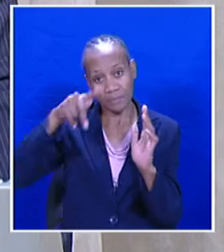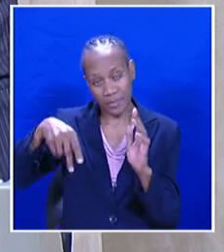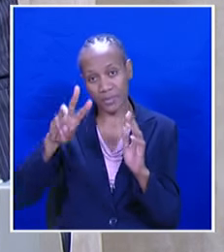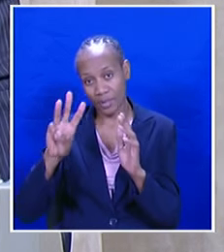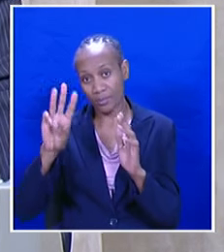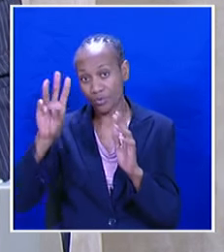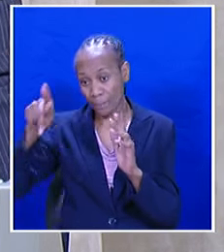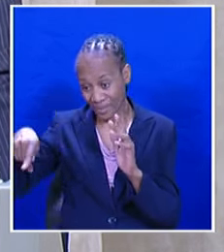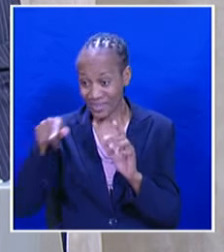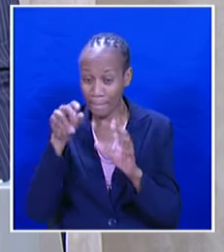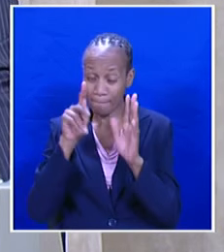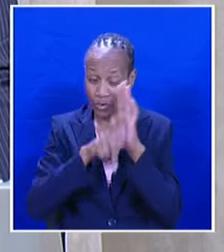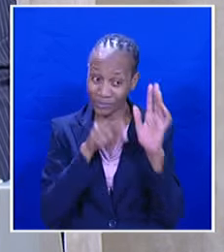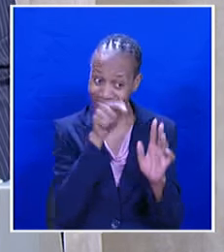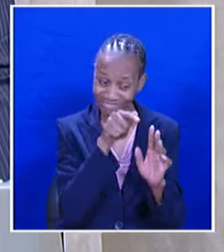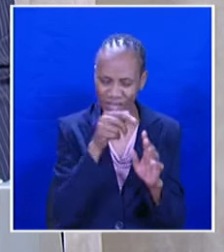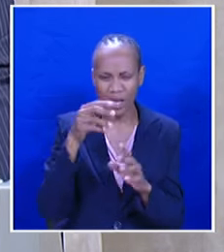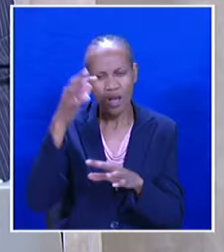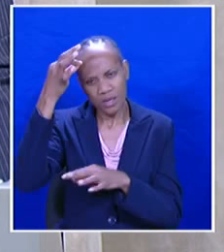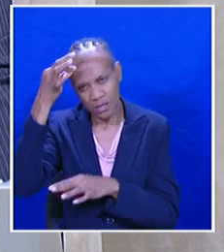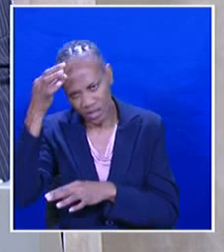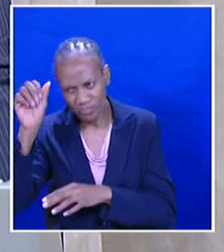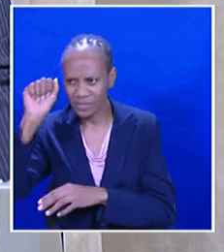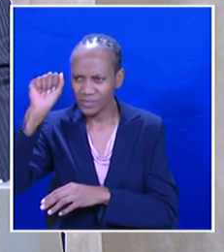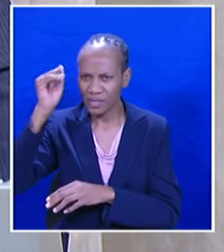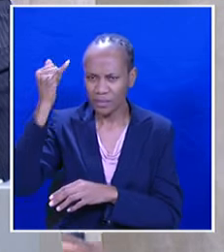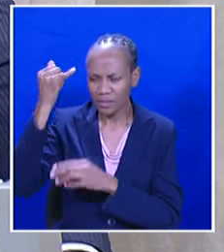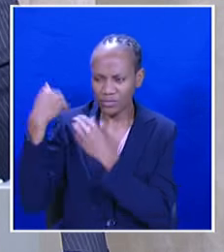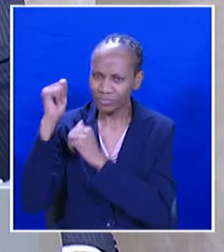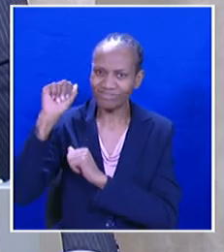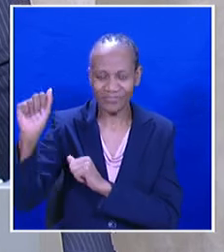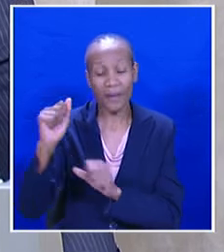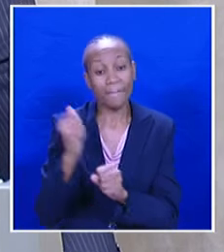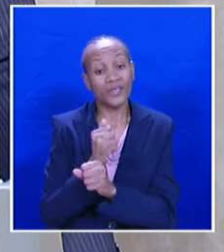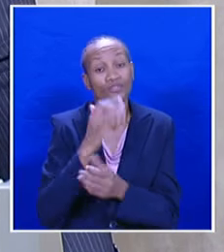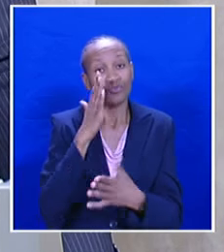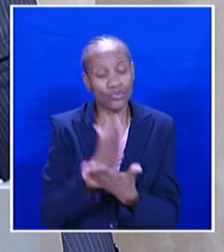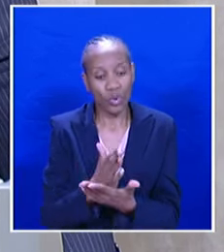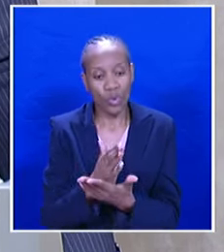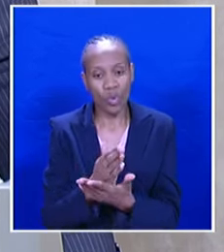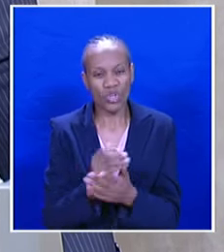government initiative aimed at addressing the triple challenge of unemployment,